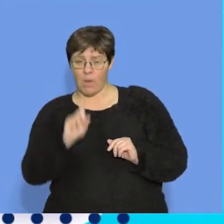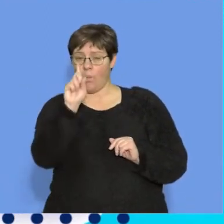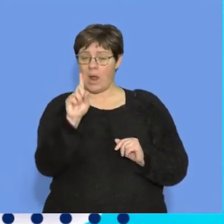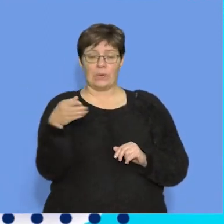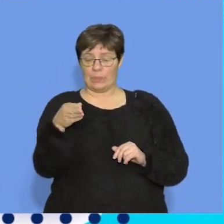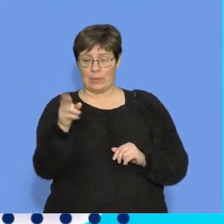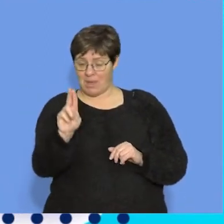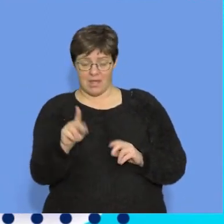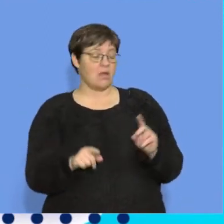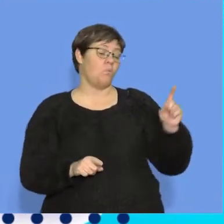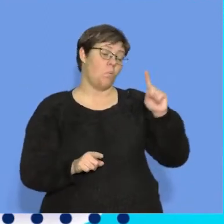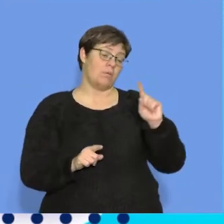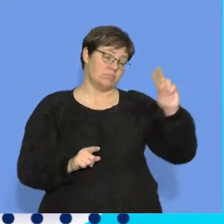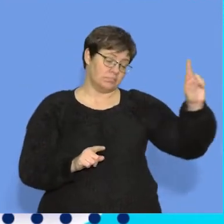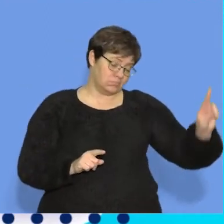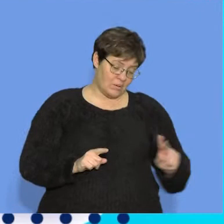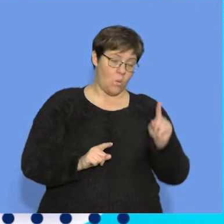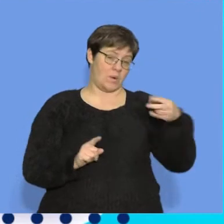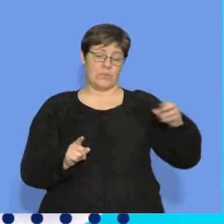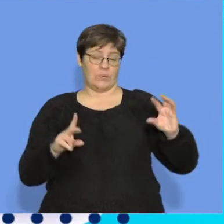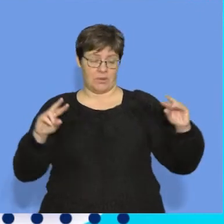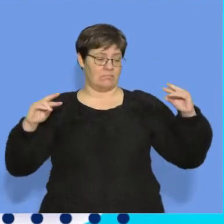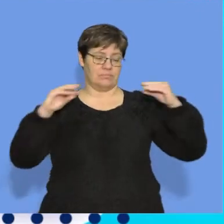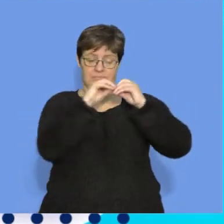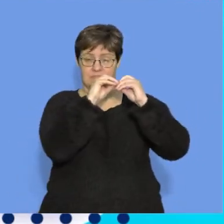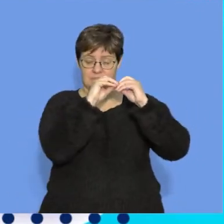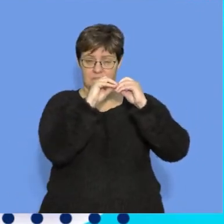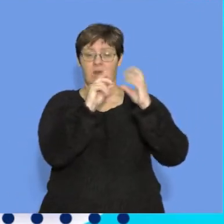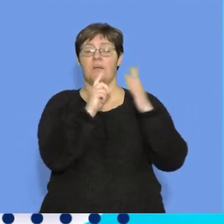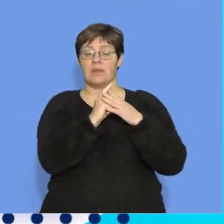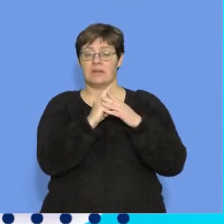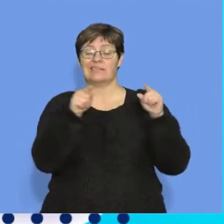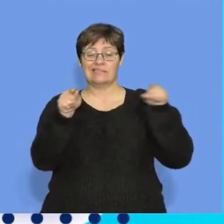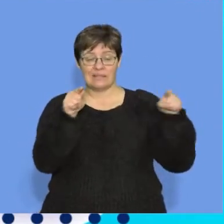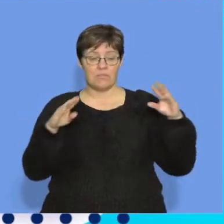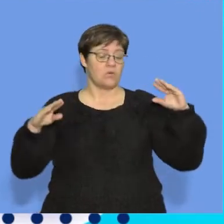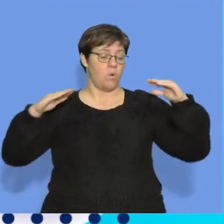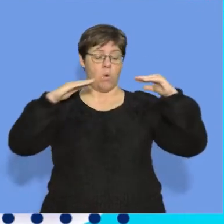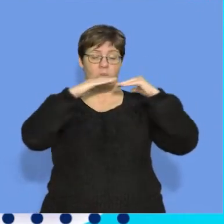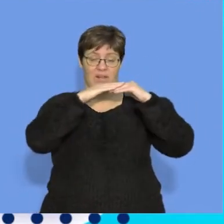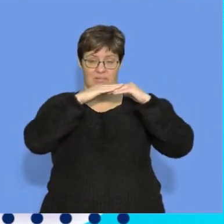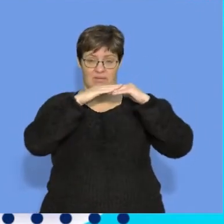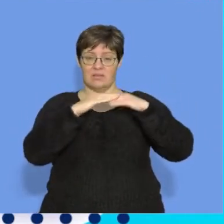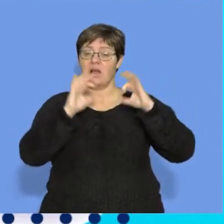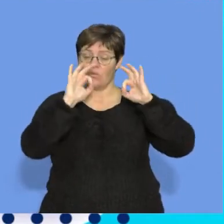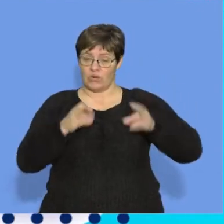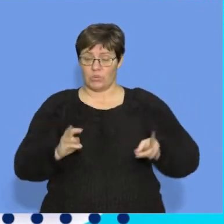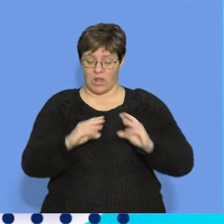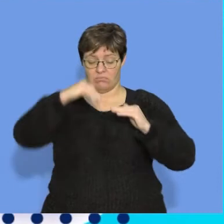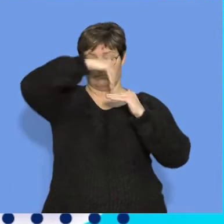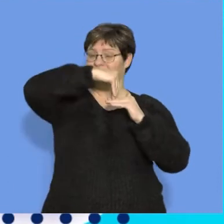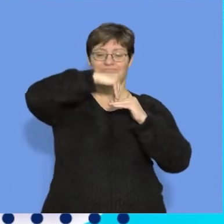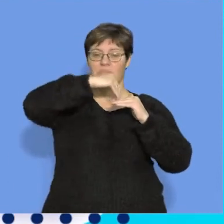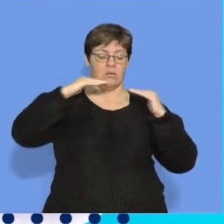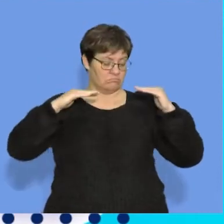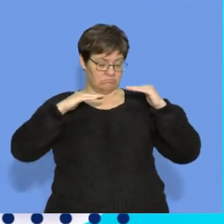energy, correct orientation, and that orientation means that the orbitals have to overlap in the correct way. And they